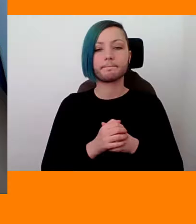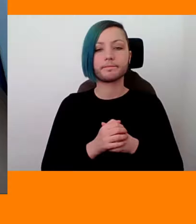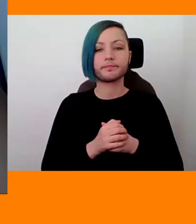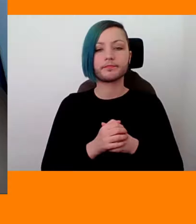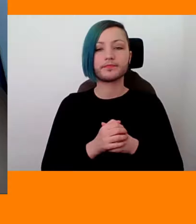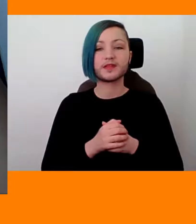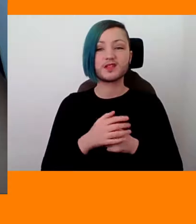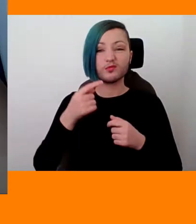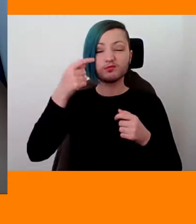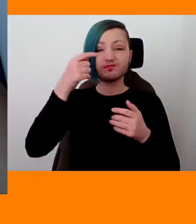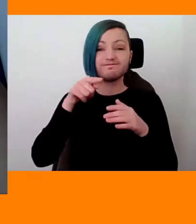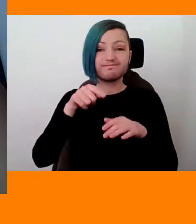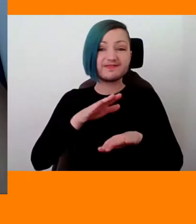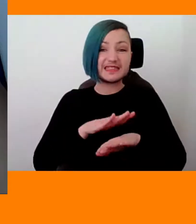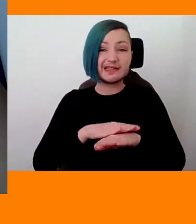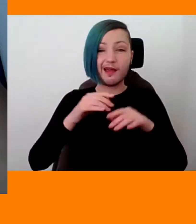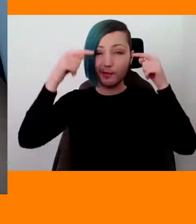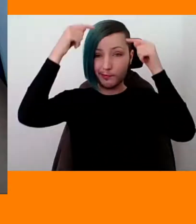for highlights.